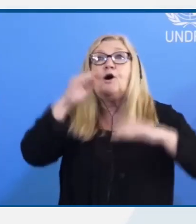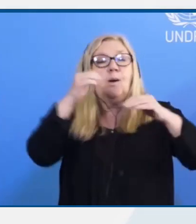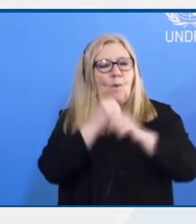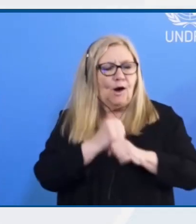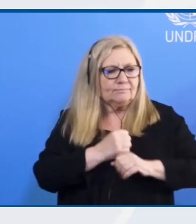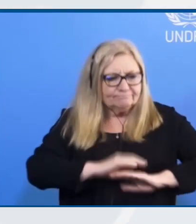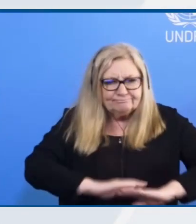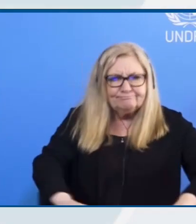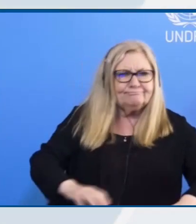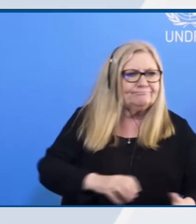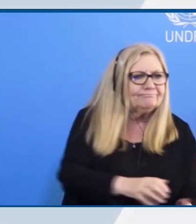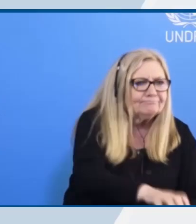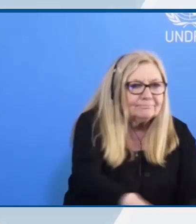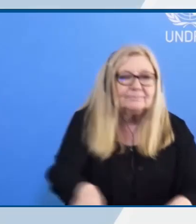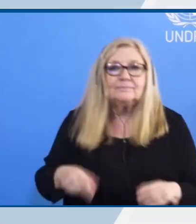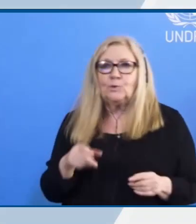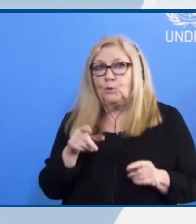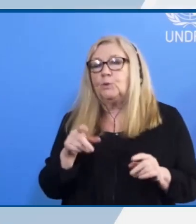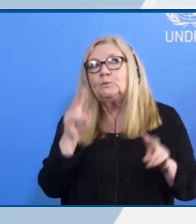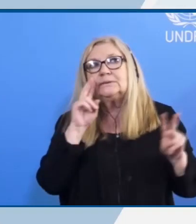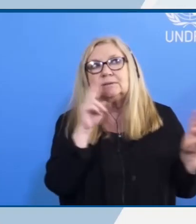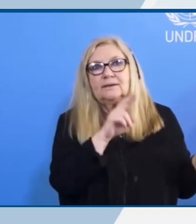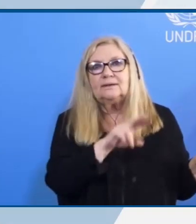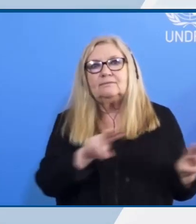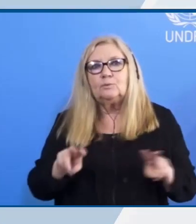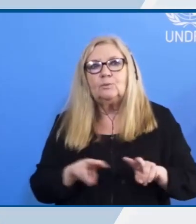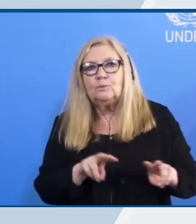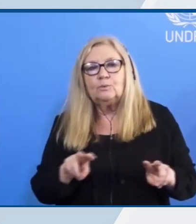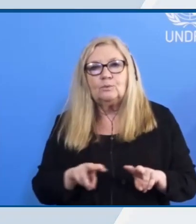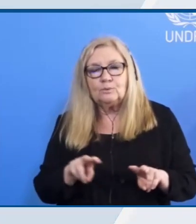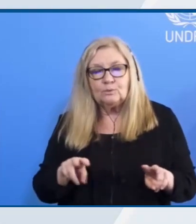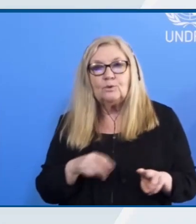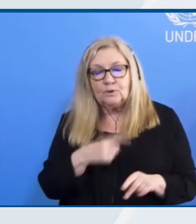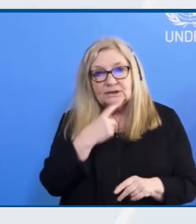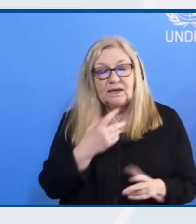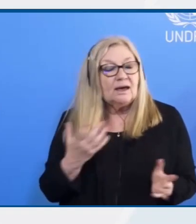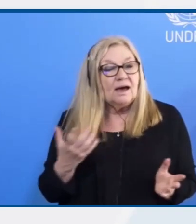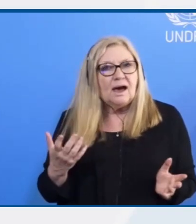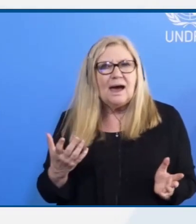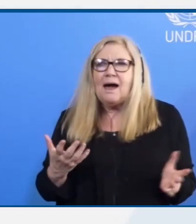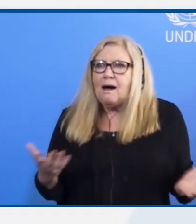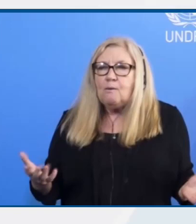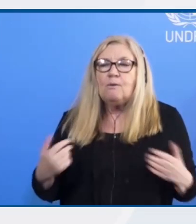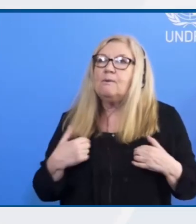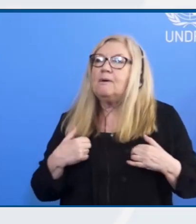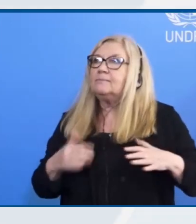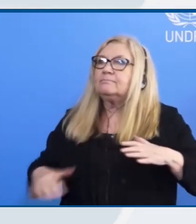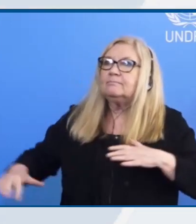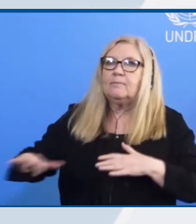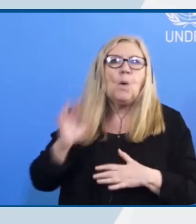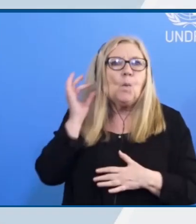video, Godabri is going to be, you will see her addressing for us the question of how can civil society and